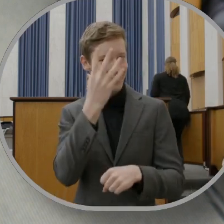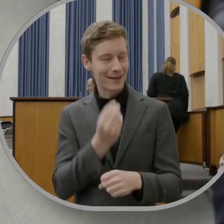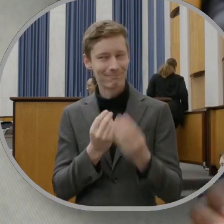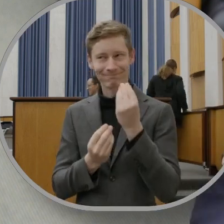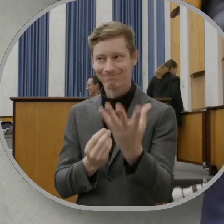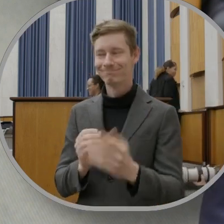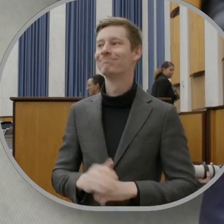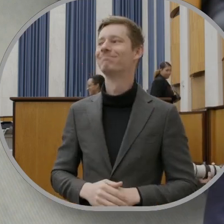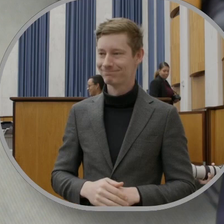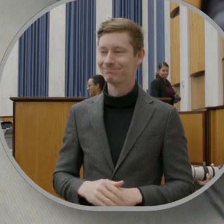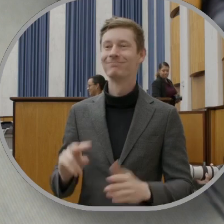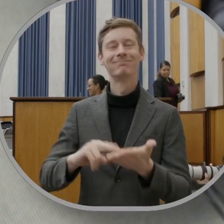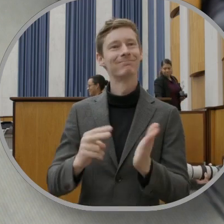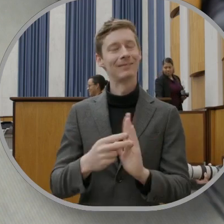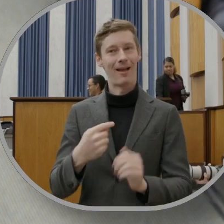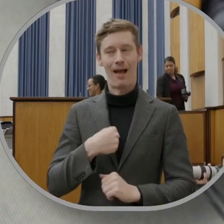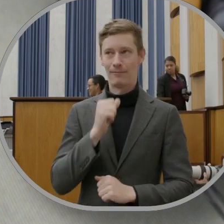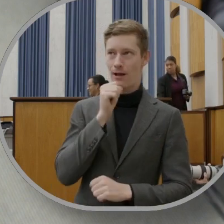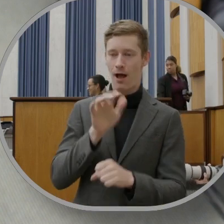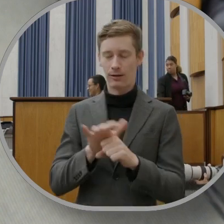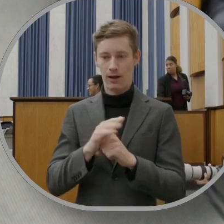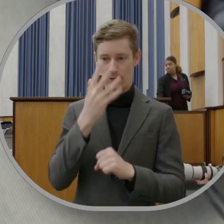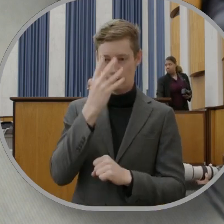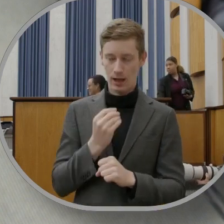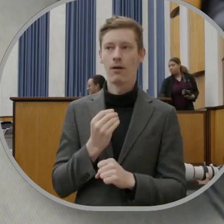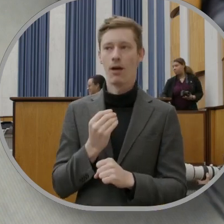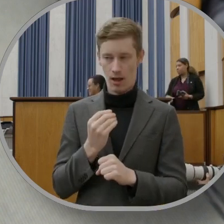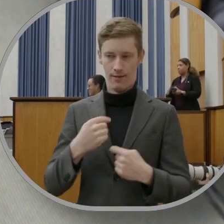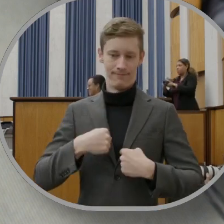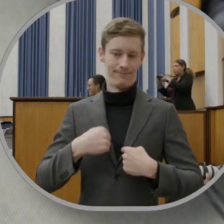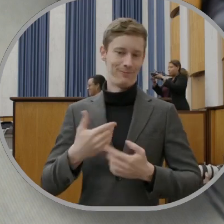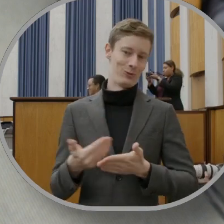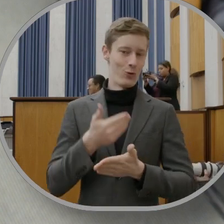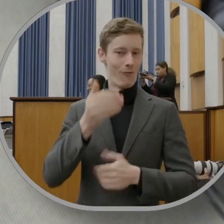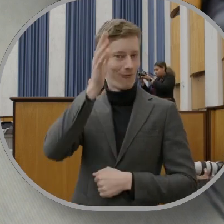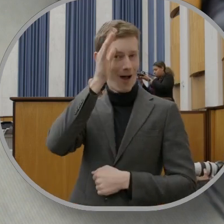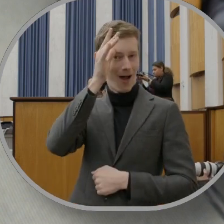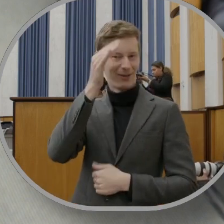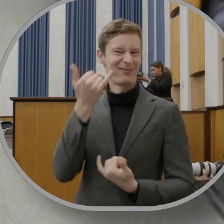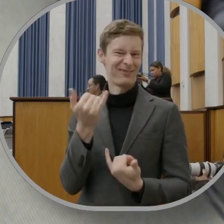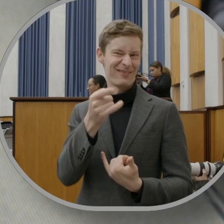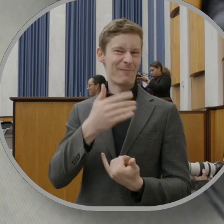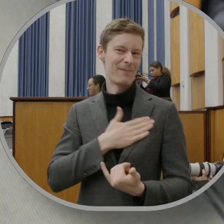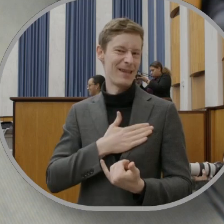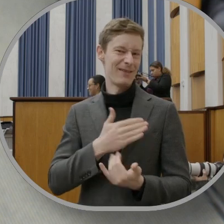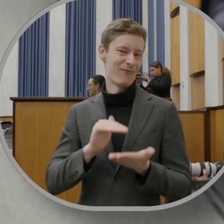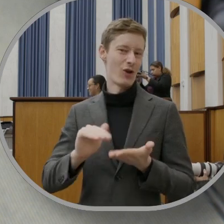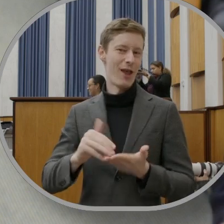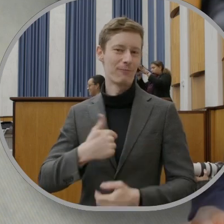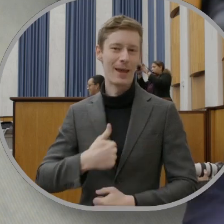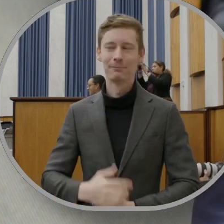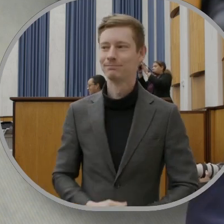So please excuse this sleep-deprived new father this afternoon. And on that note, as I